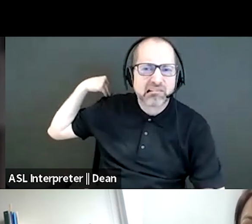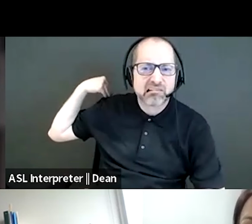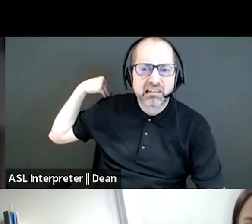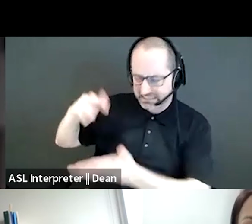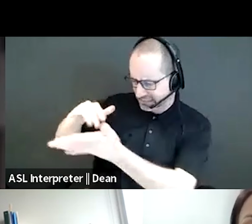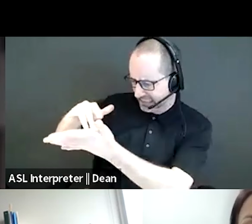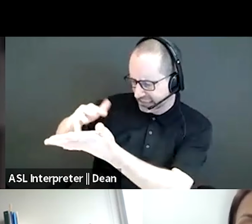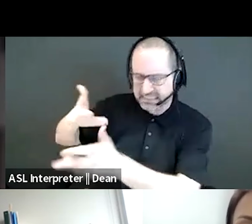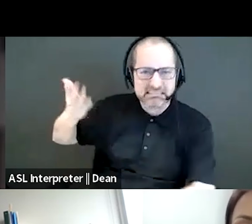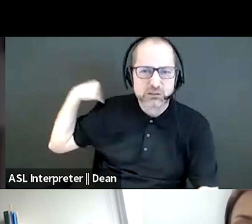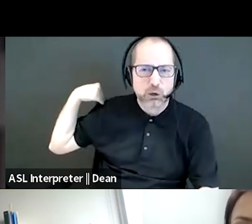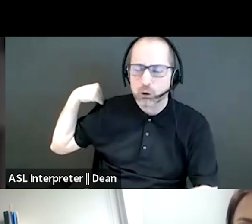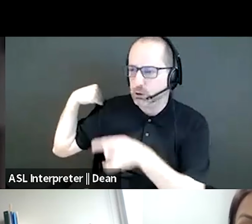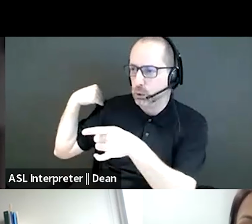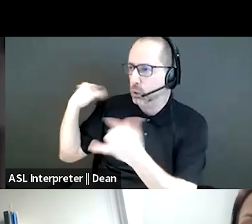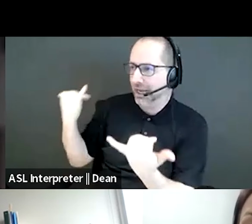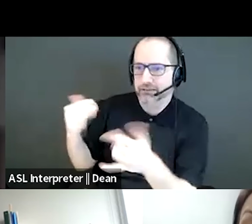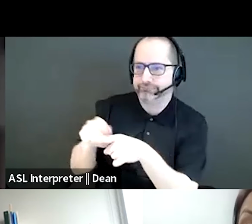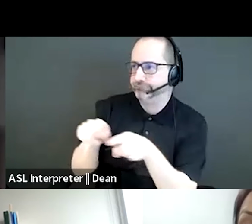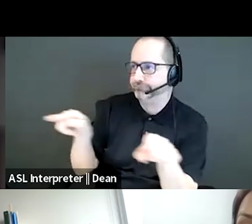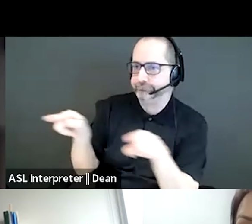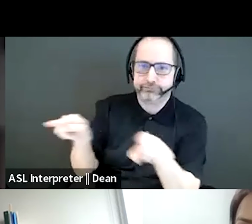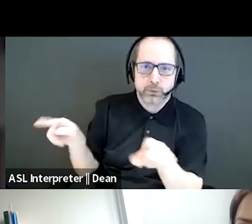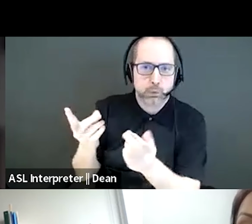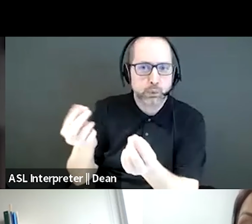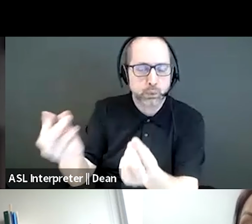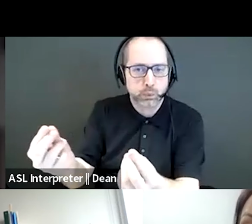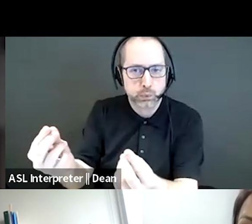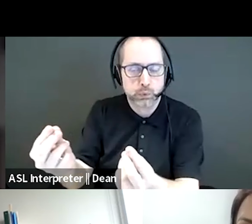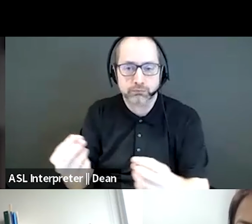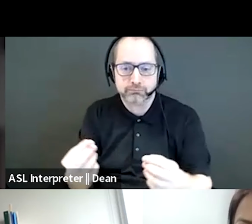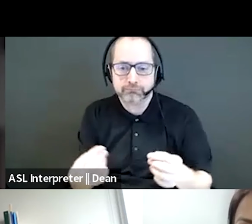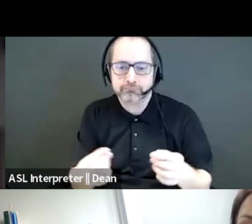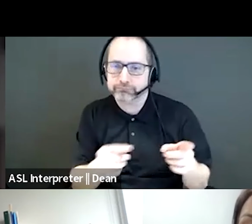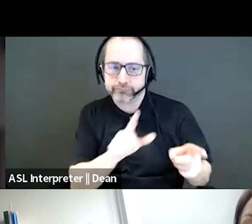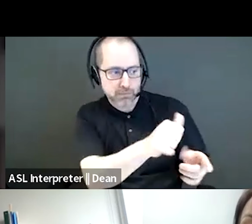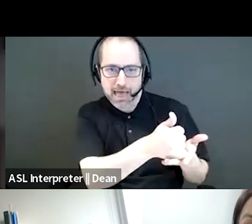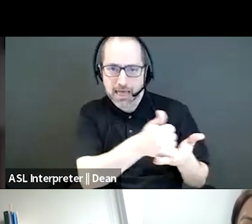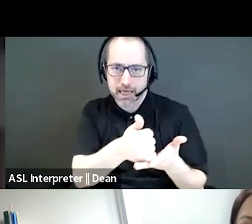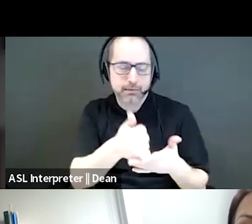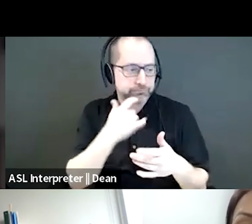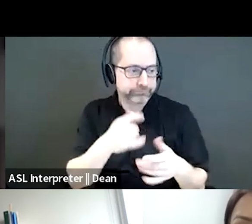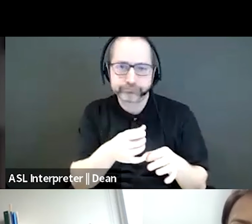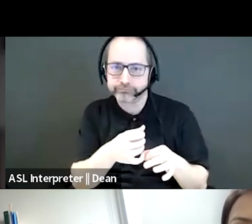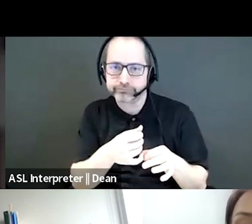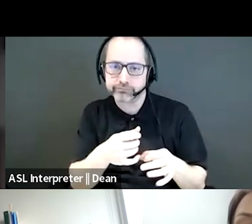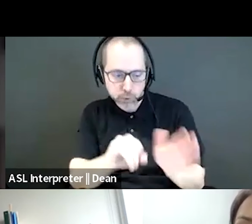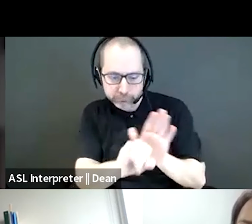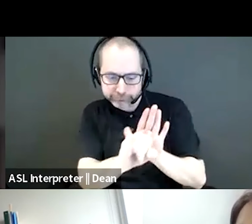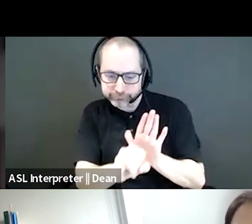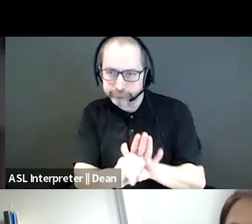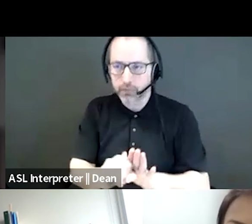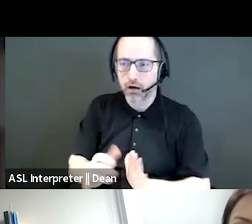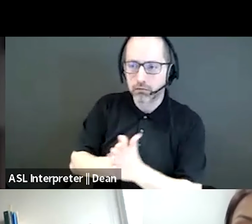spoke to her heart. So Lumina really helped us to identify her key strengths and then look into positions